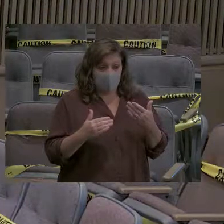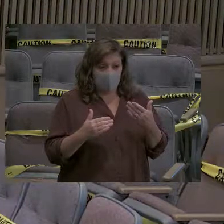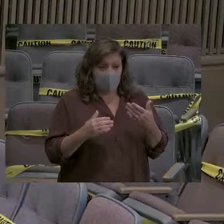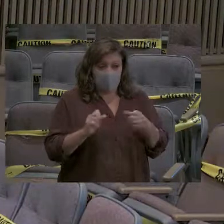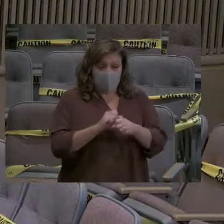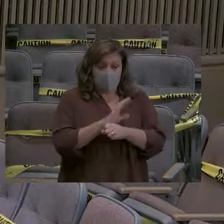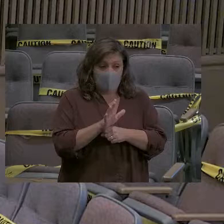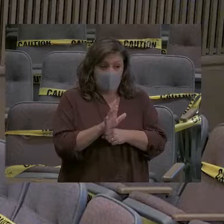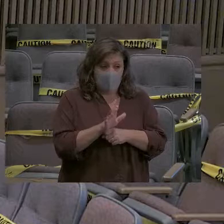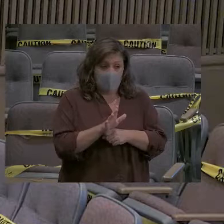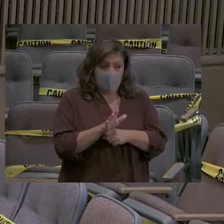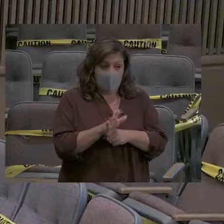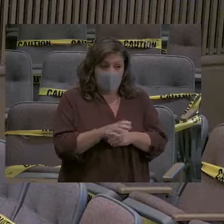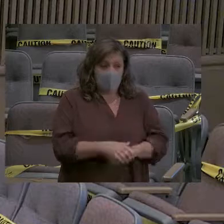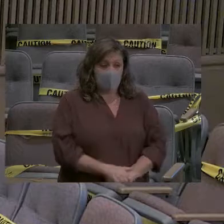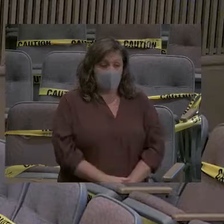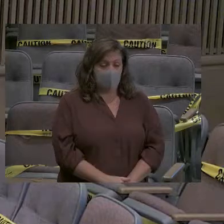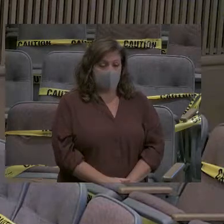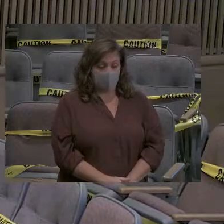COVID-19?